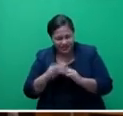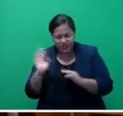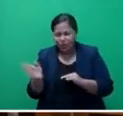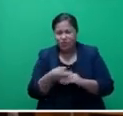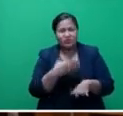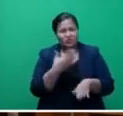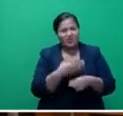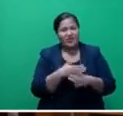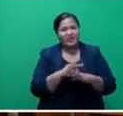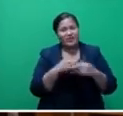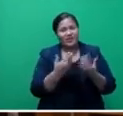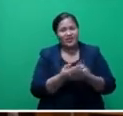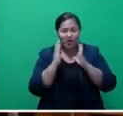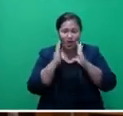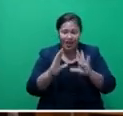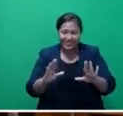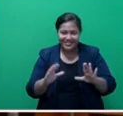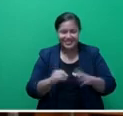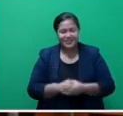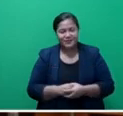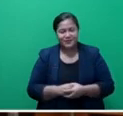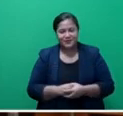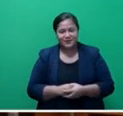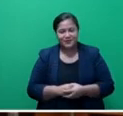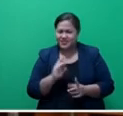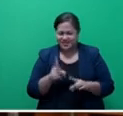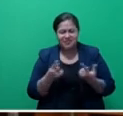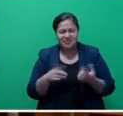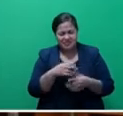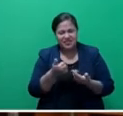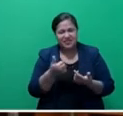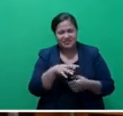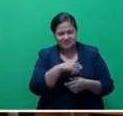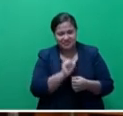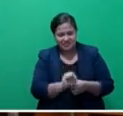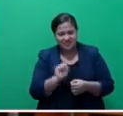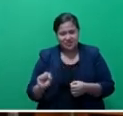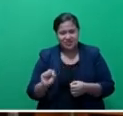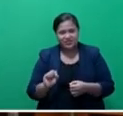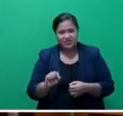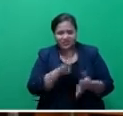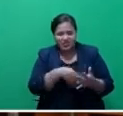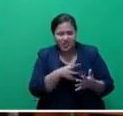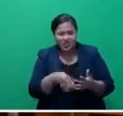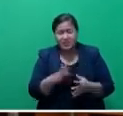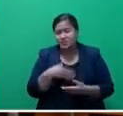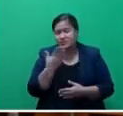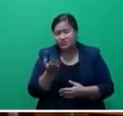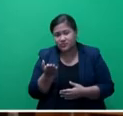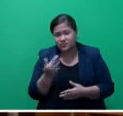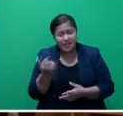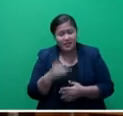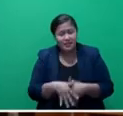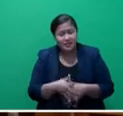at it holistically. So it's something that we take very seriously, sir. But I urge all members of the public, if there is an